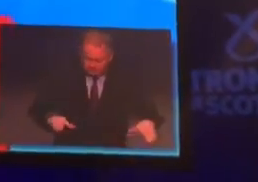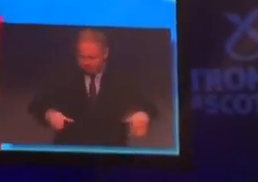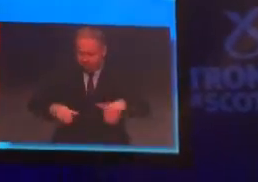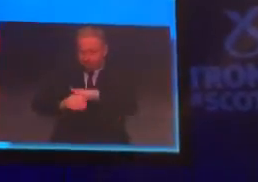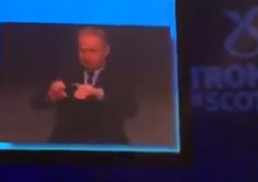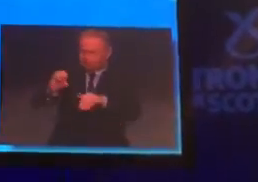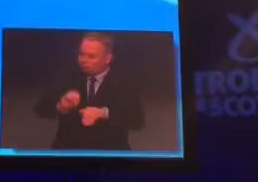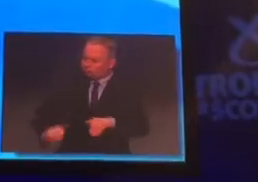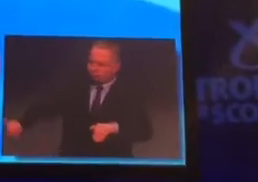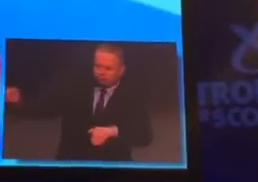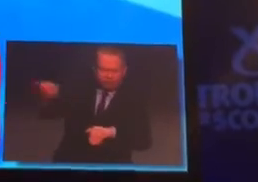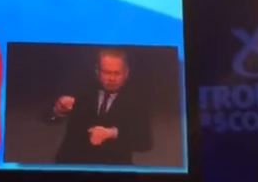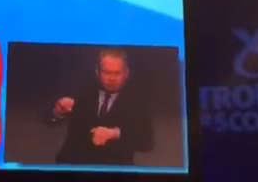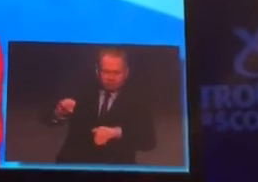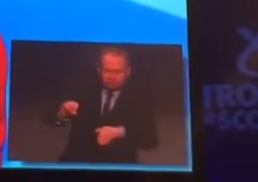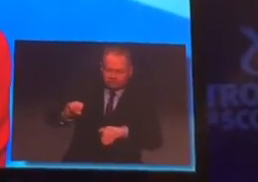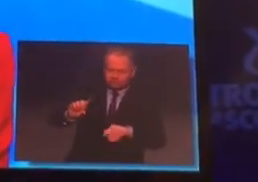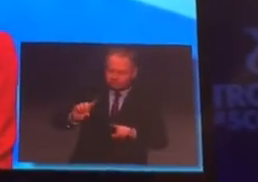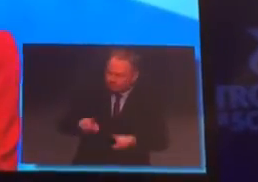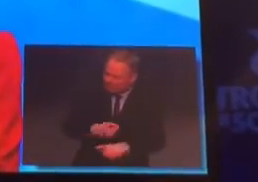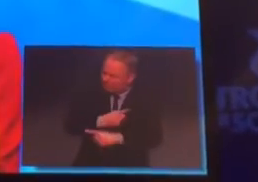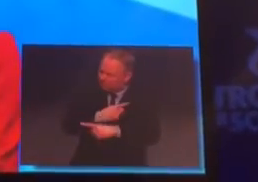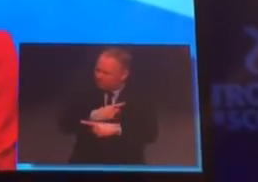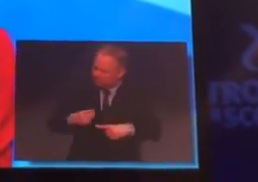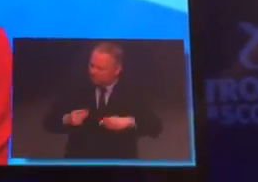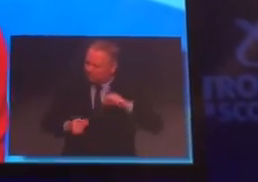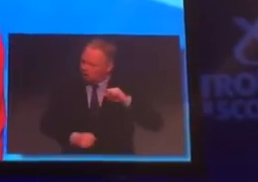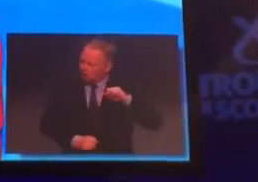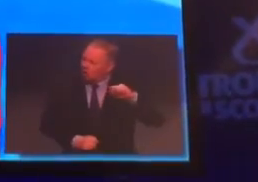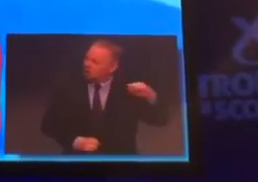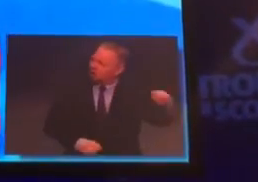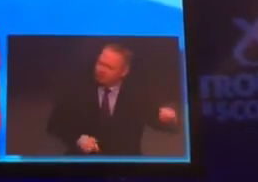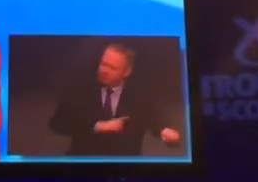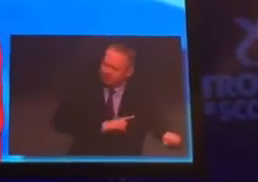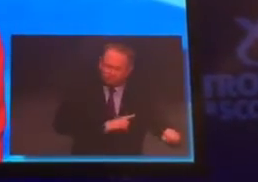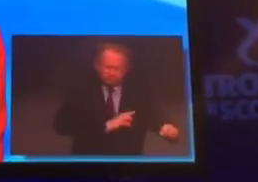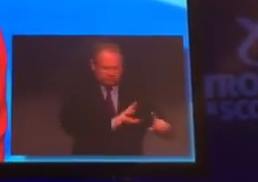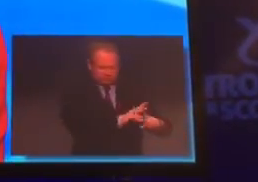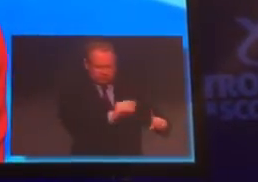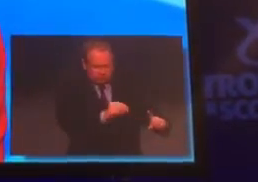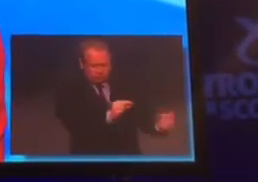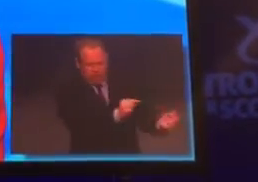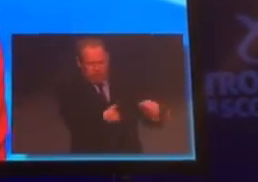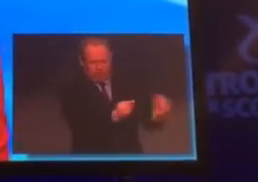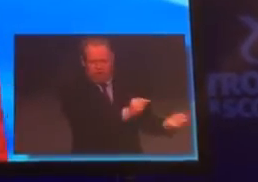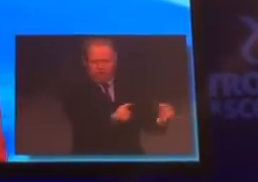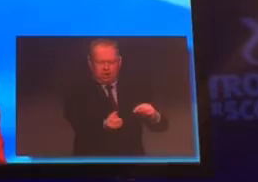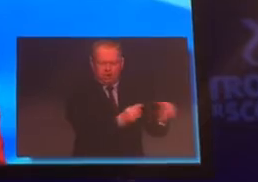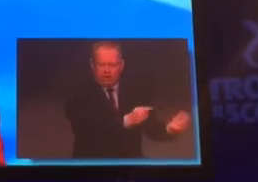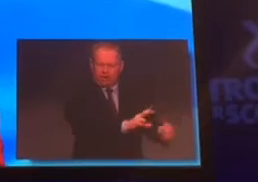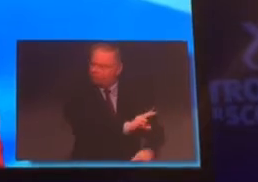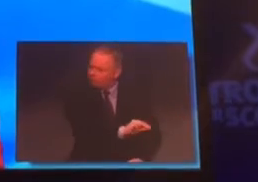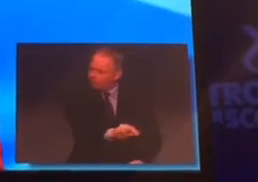should not and must not be the casualty of a bitter and twisted Tory feud.